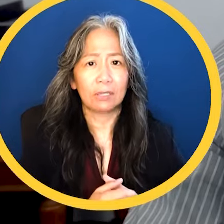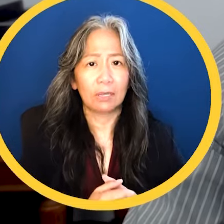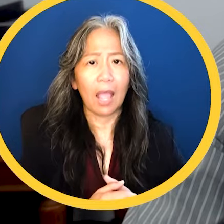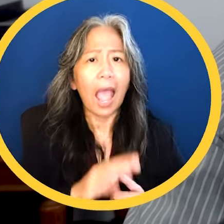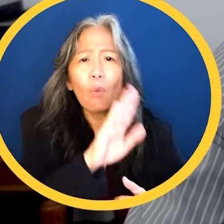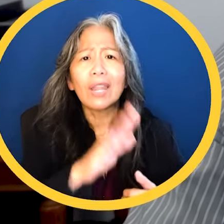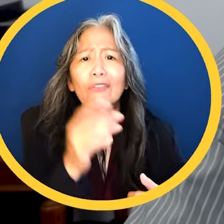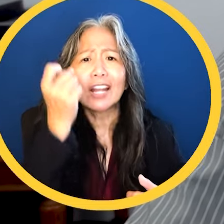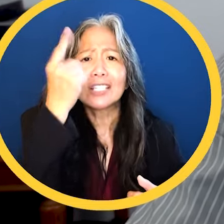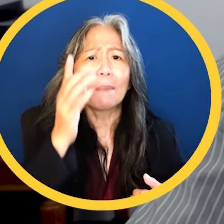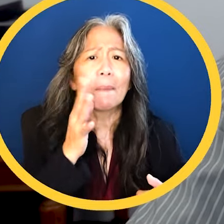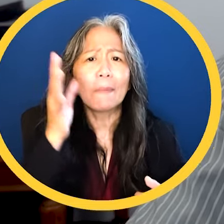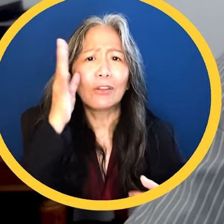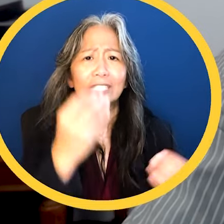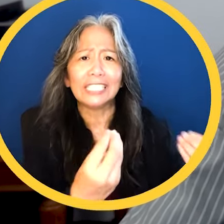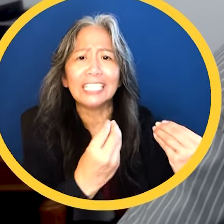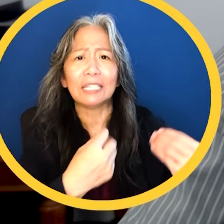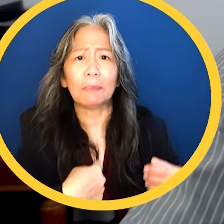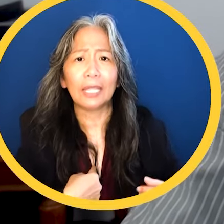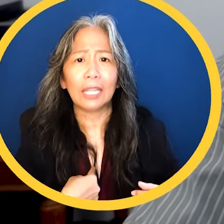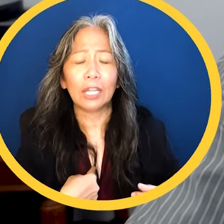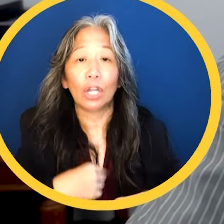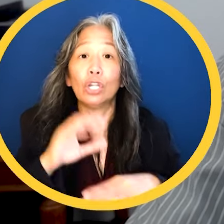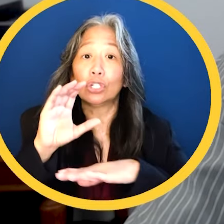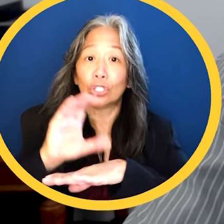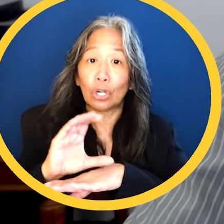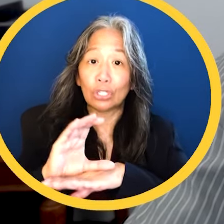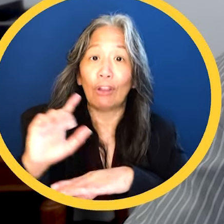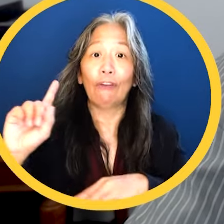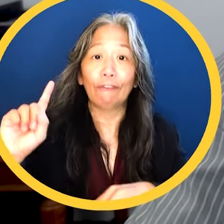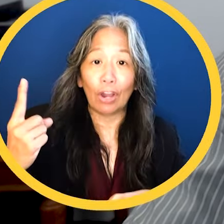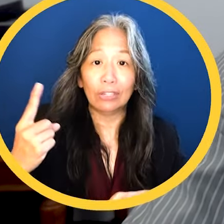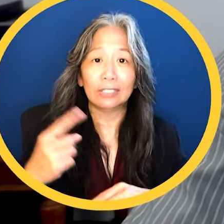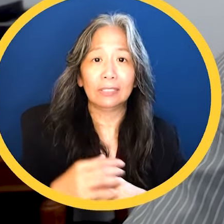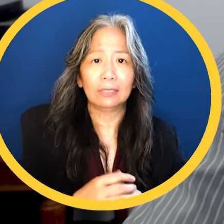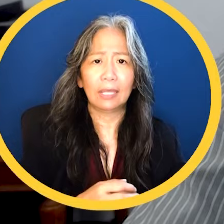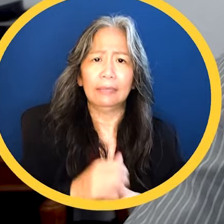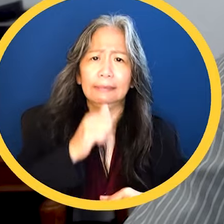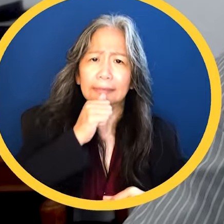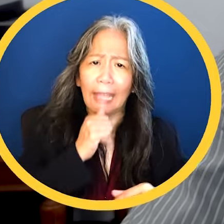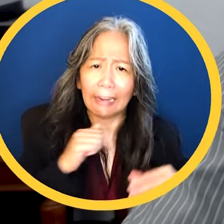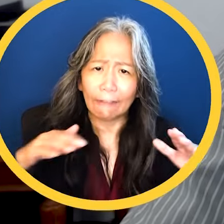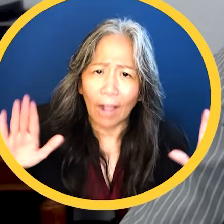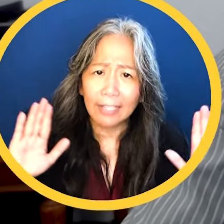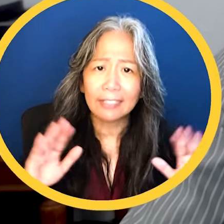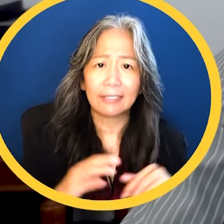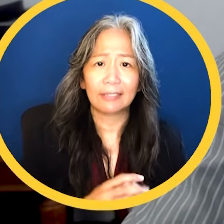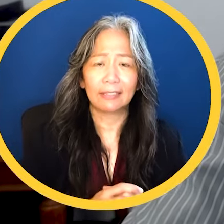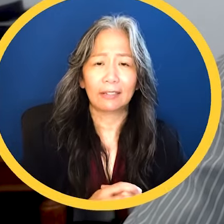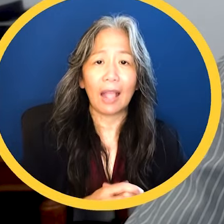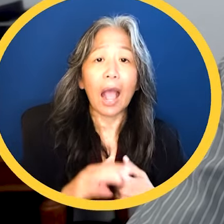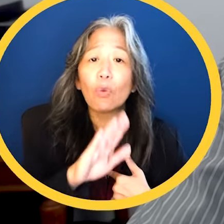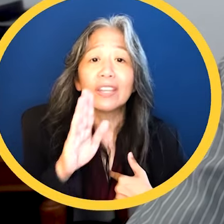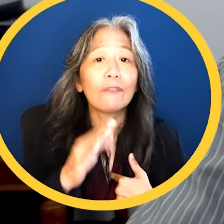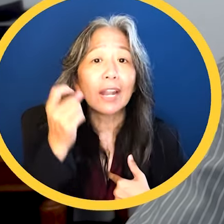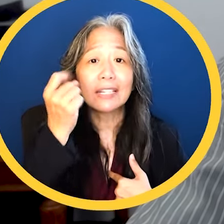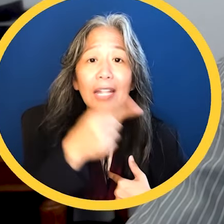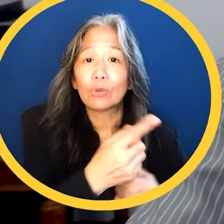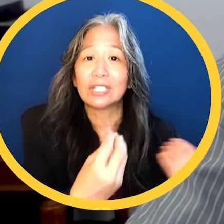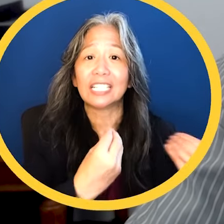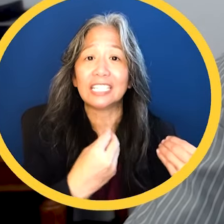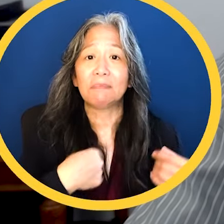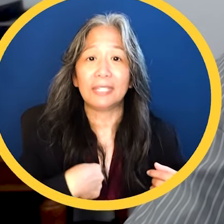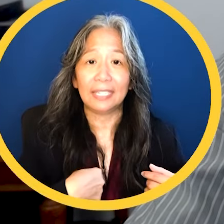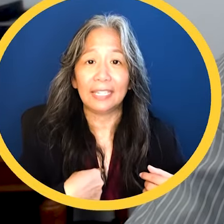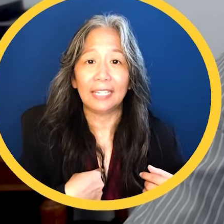would have never understood my parents are teaching me, church first, sacrifice. I would have never understood my parents are teaching